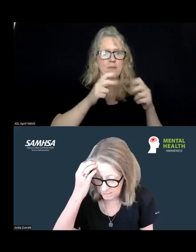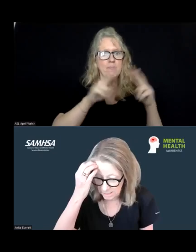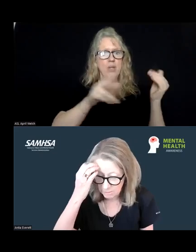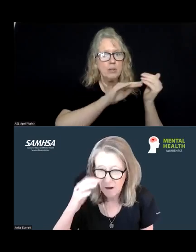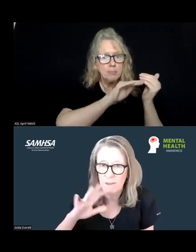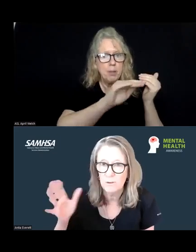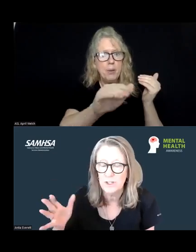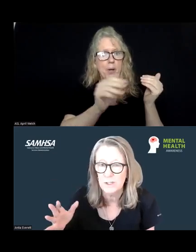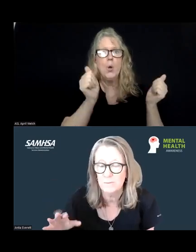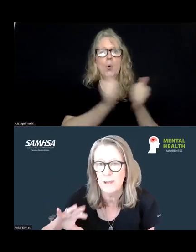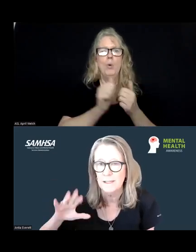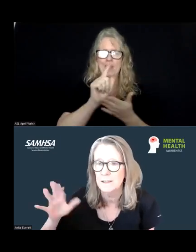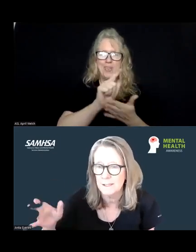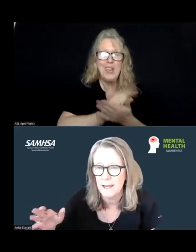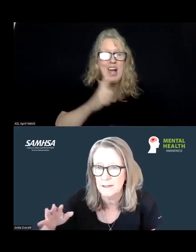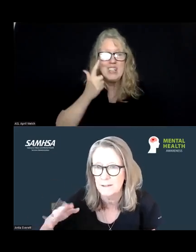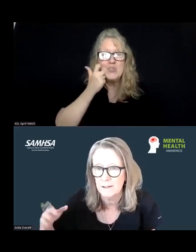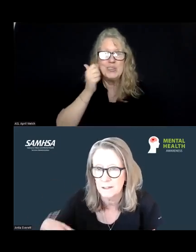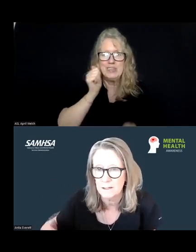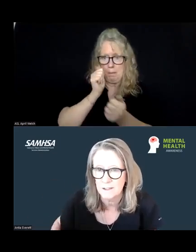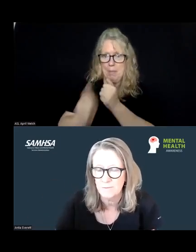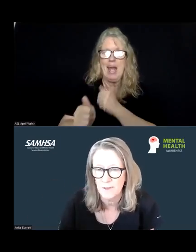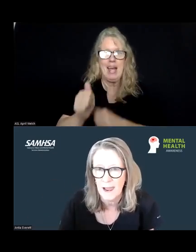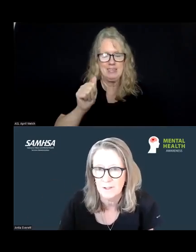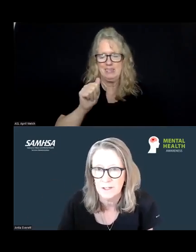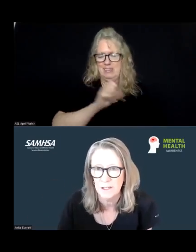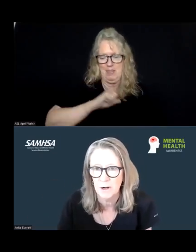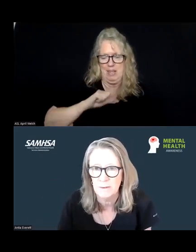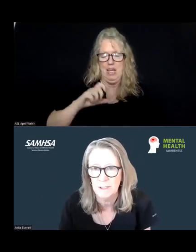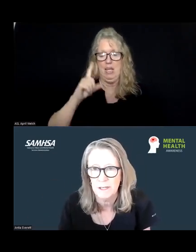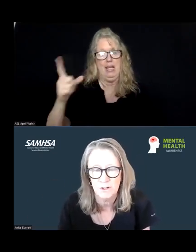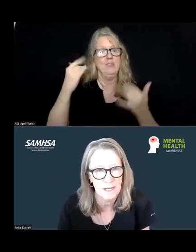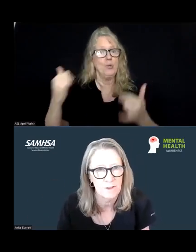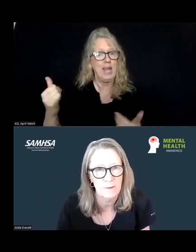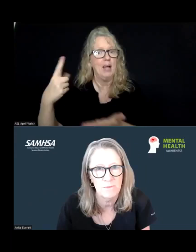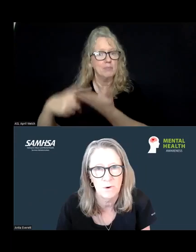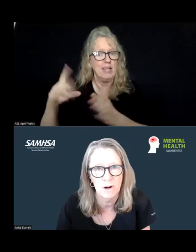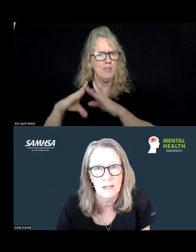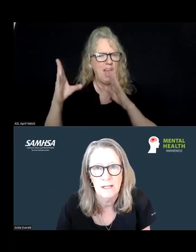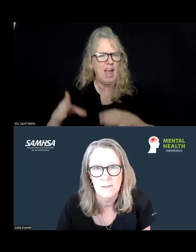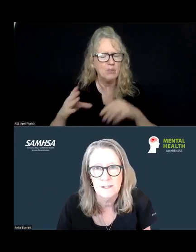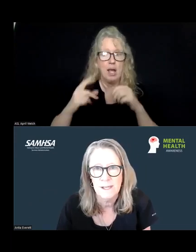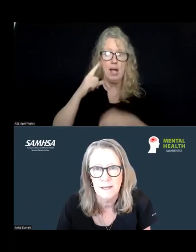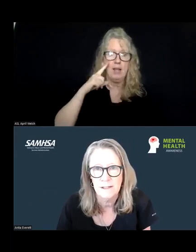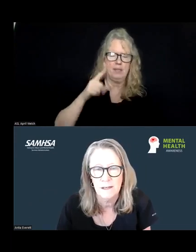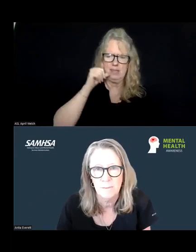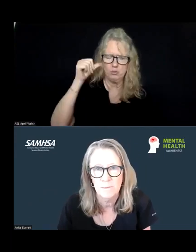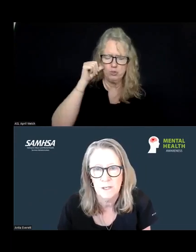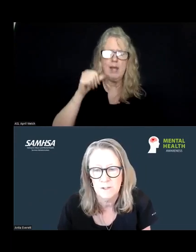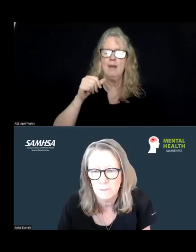with the law that was just passed in the Senate. It's for the House to deliberate, but yesterday or the day before,